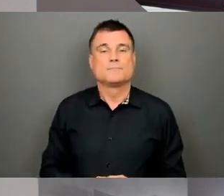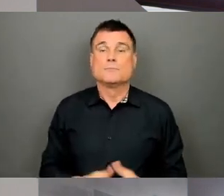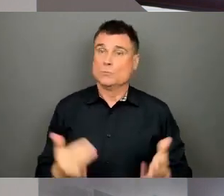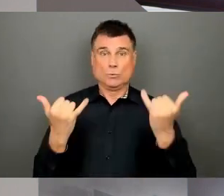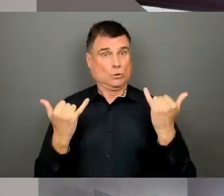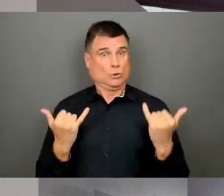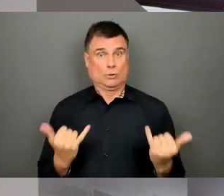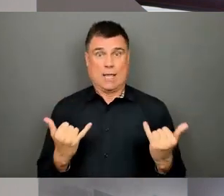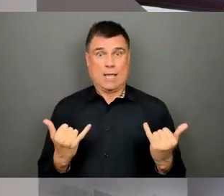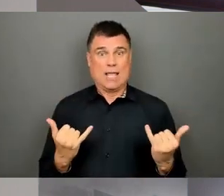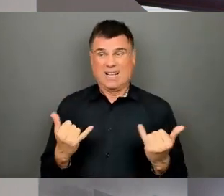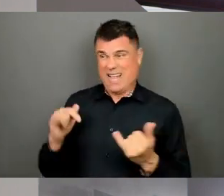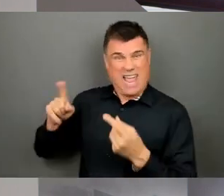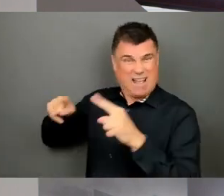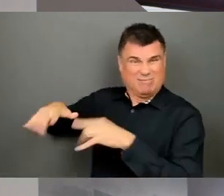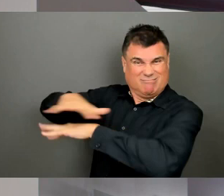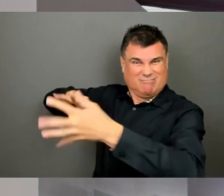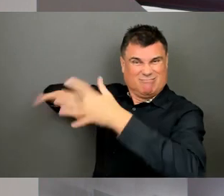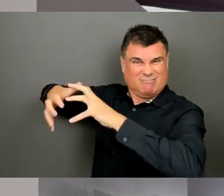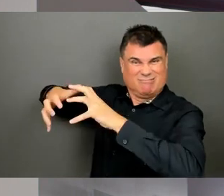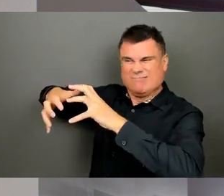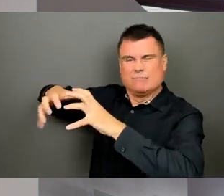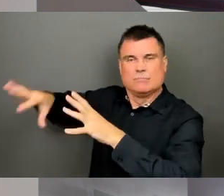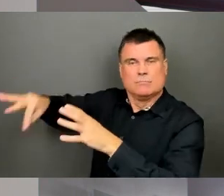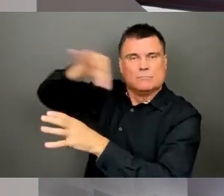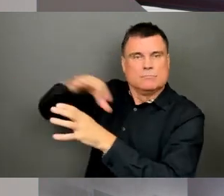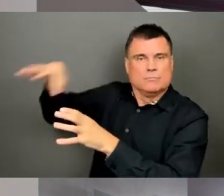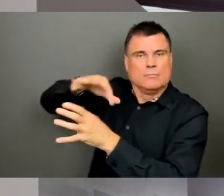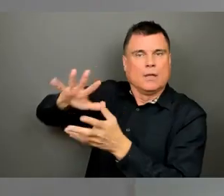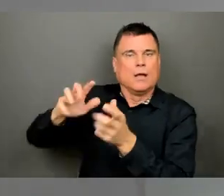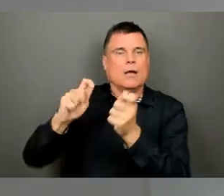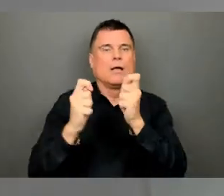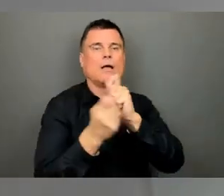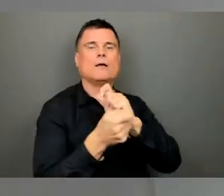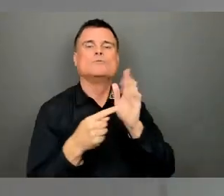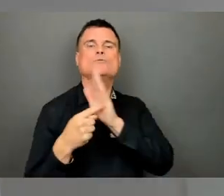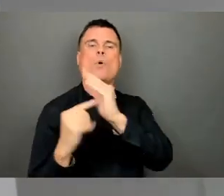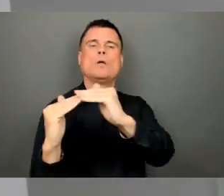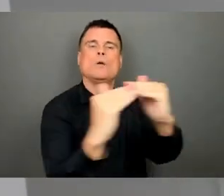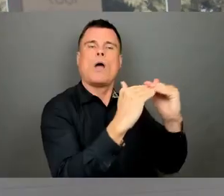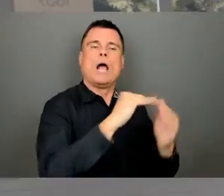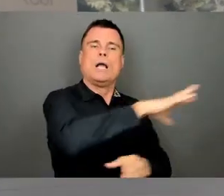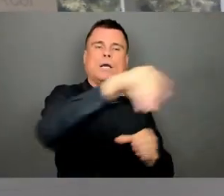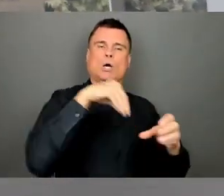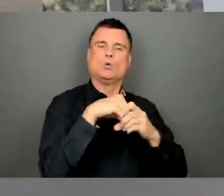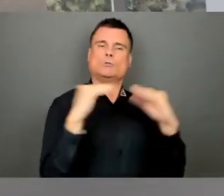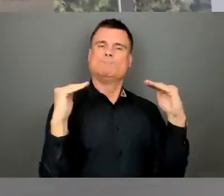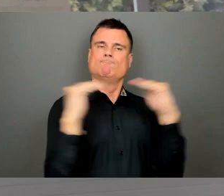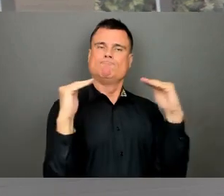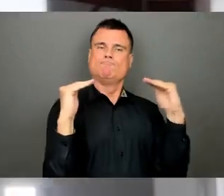we're going to apply that to what inclusivity and dance mean to us.